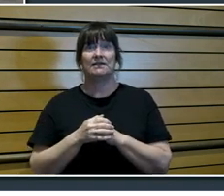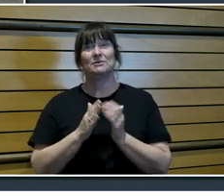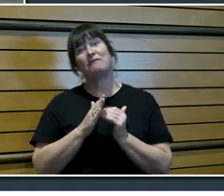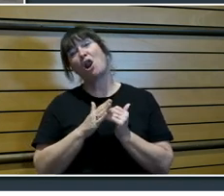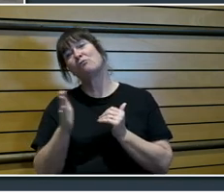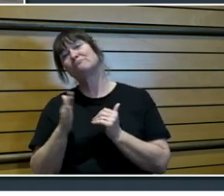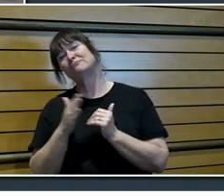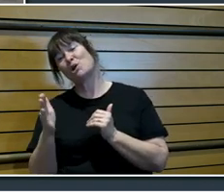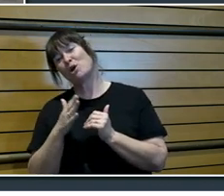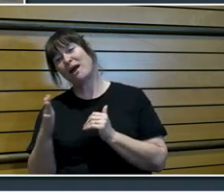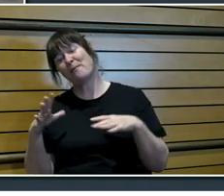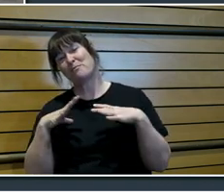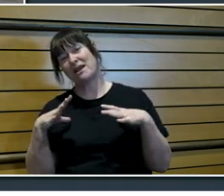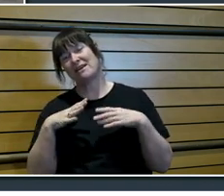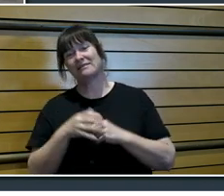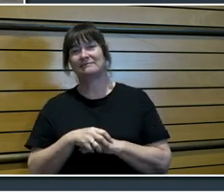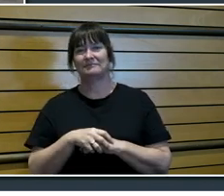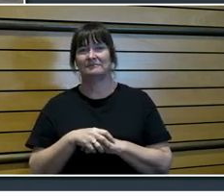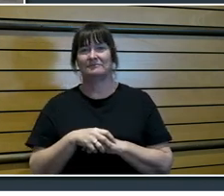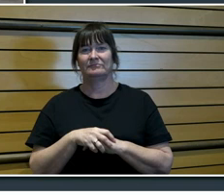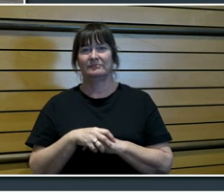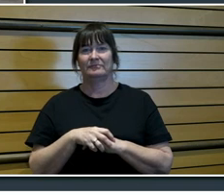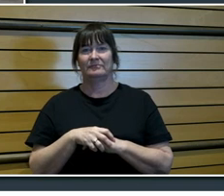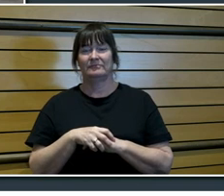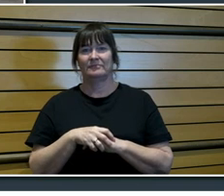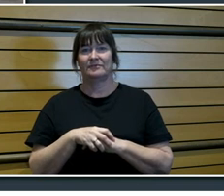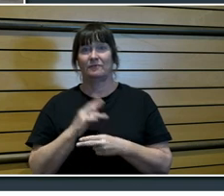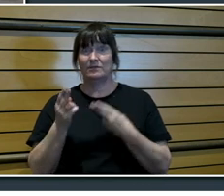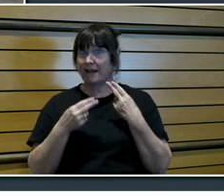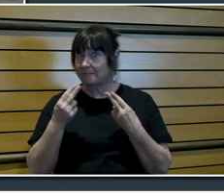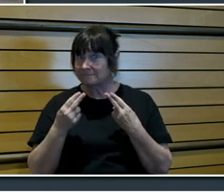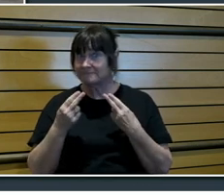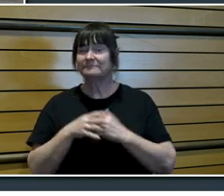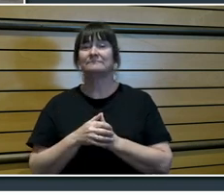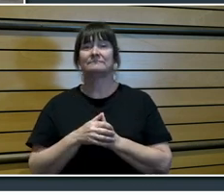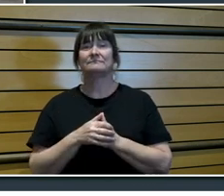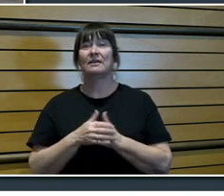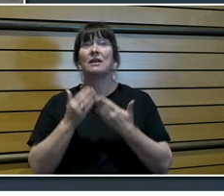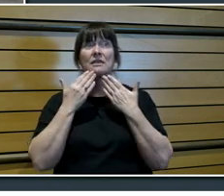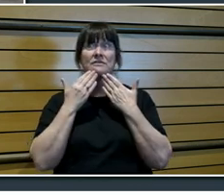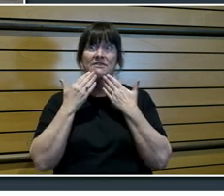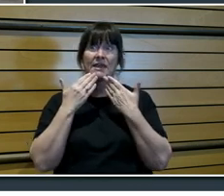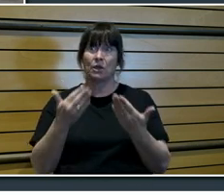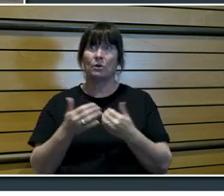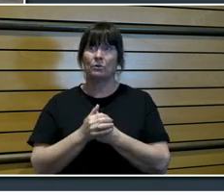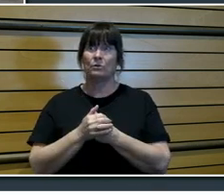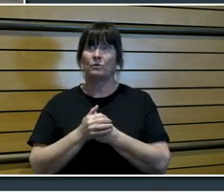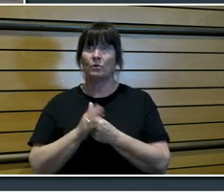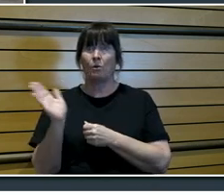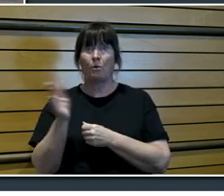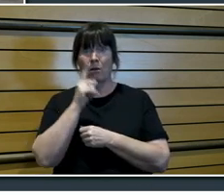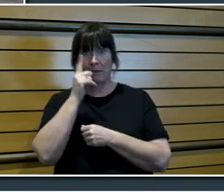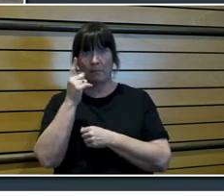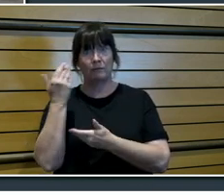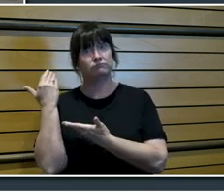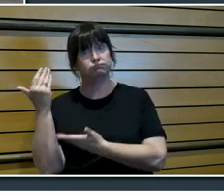longer than anticipated break for our dinner. Thank you once again to all of our submitters